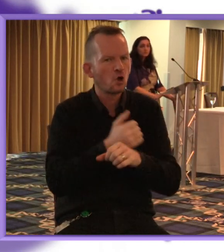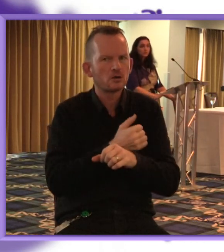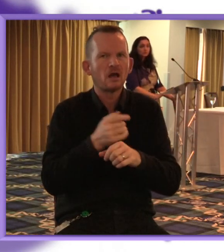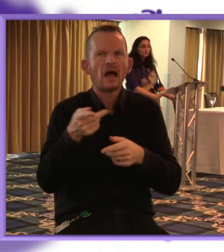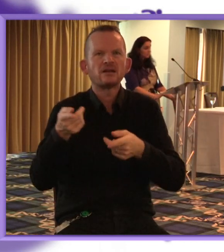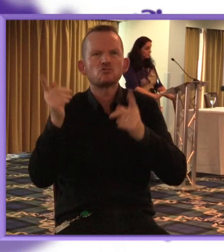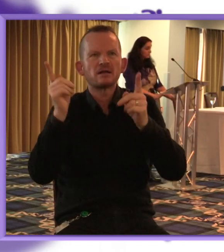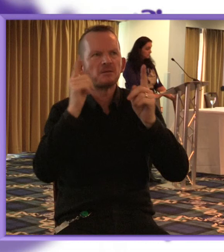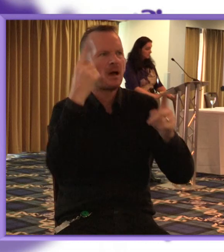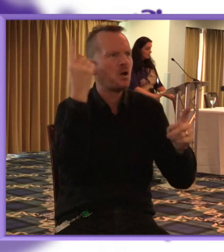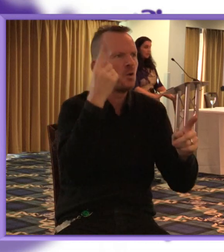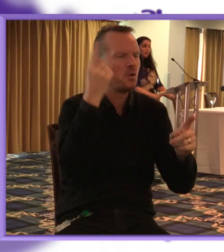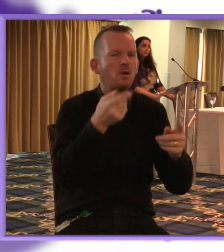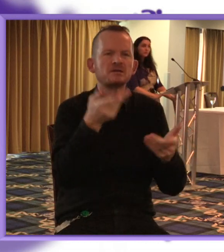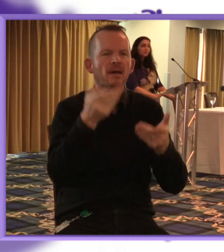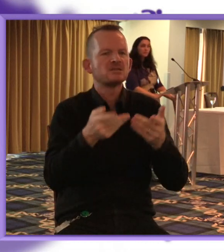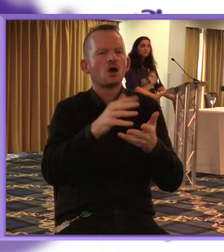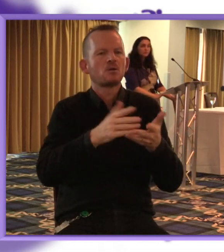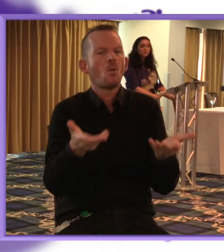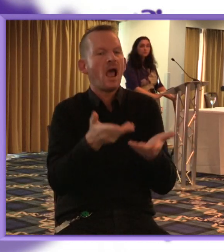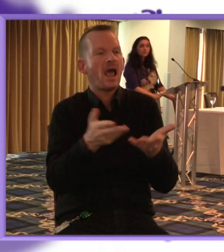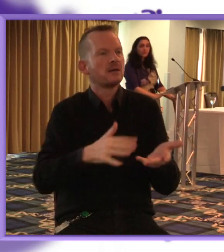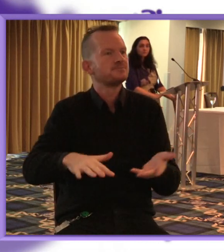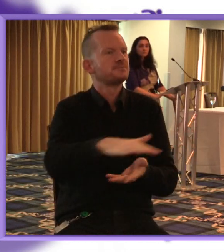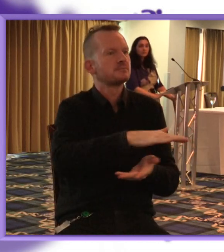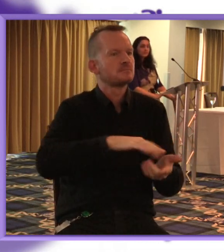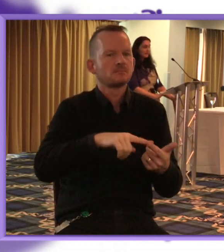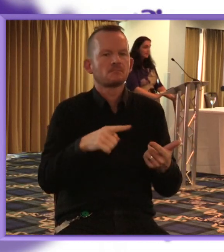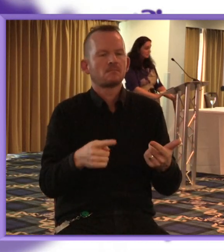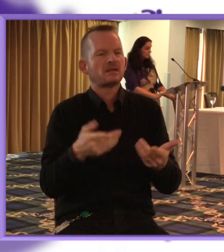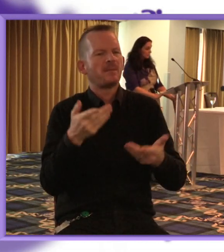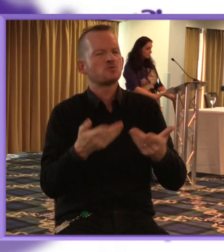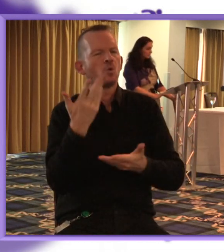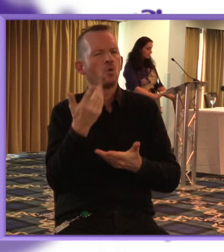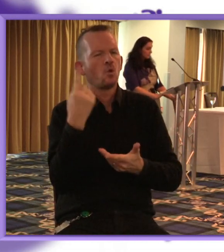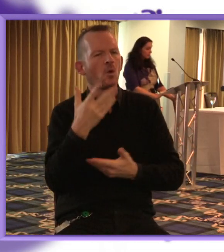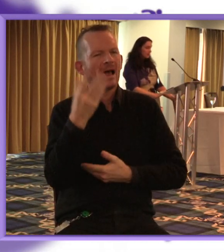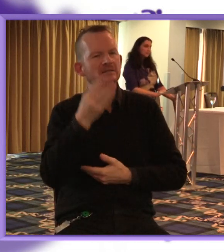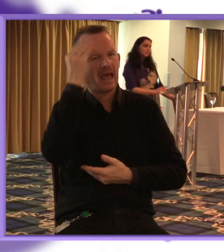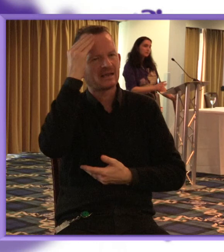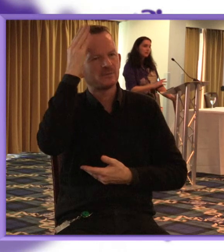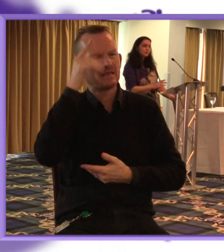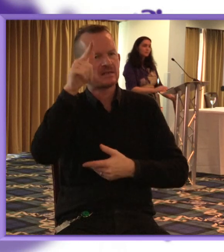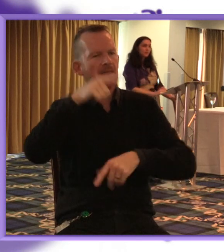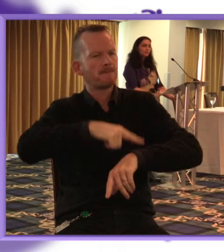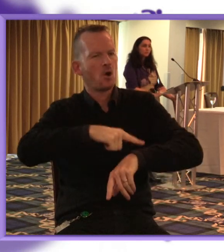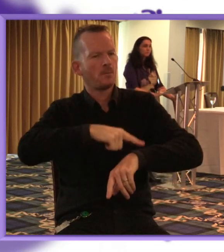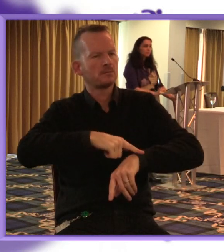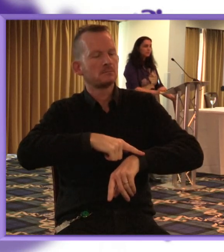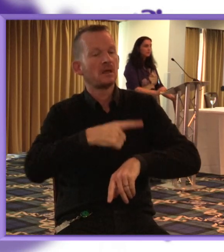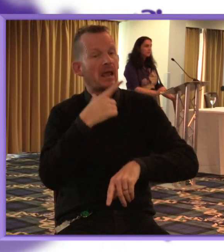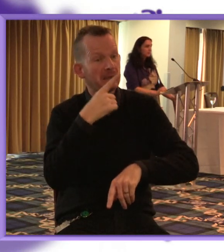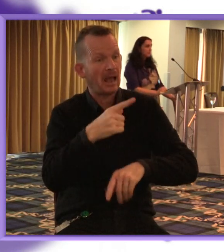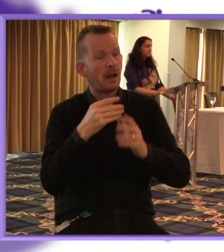often situationally dependent and dependent on who's got the expertise at that moment. And that can be